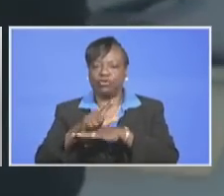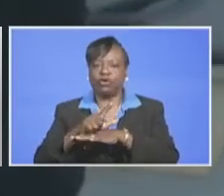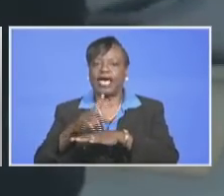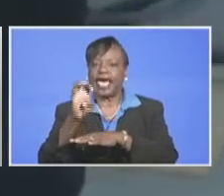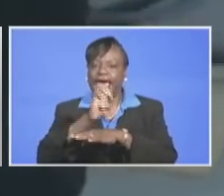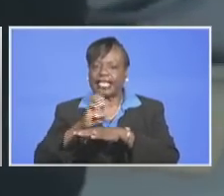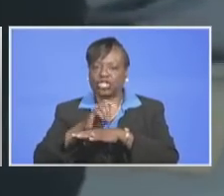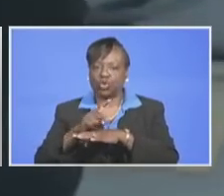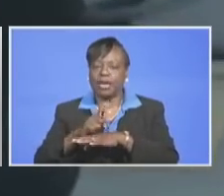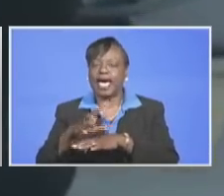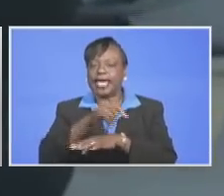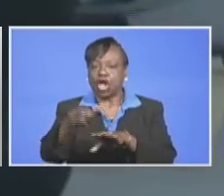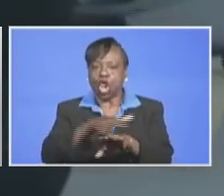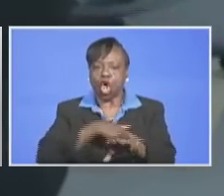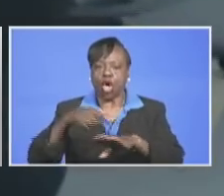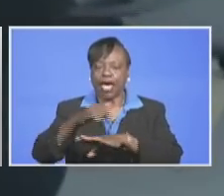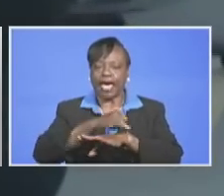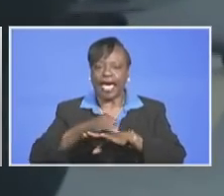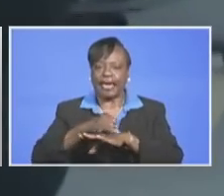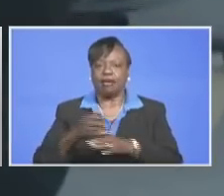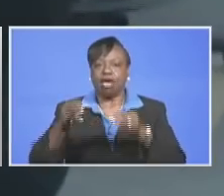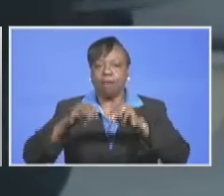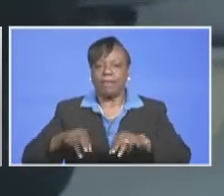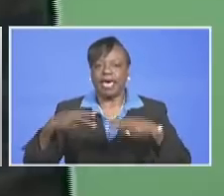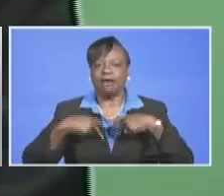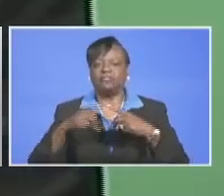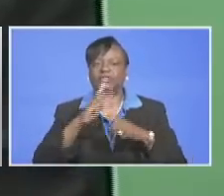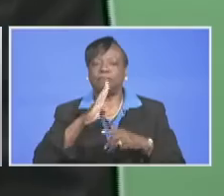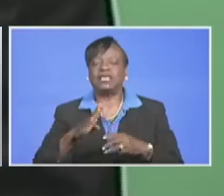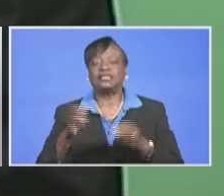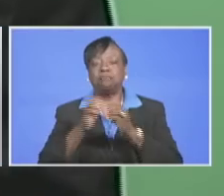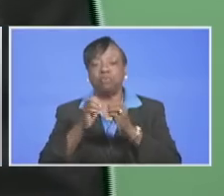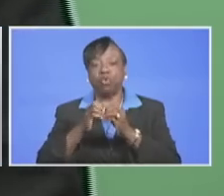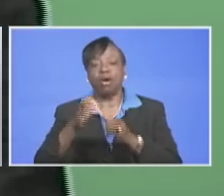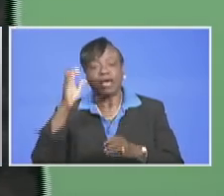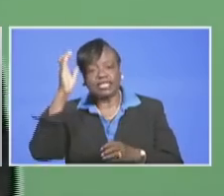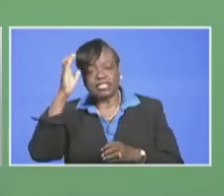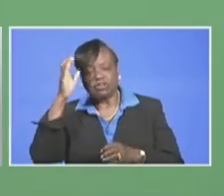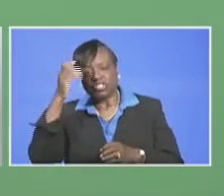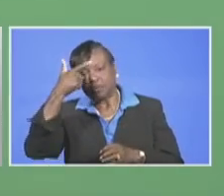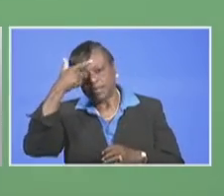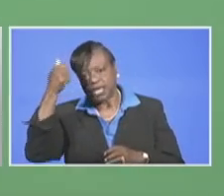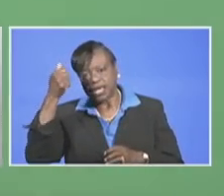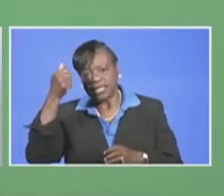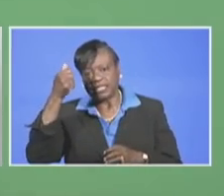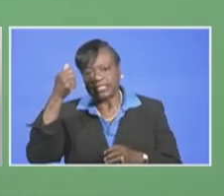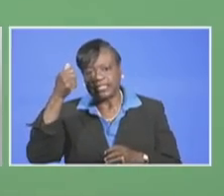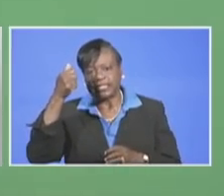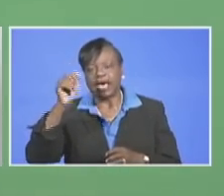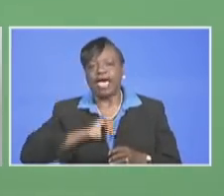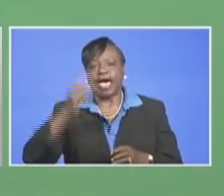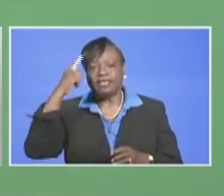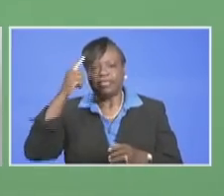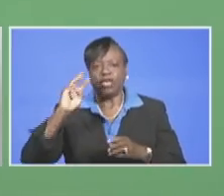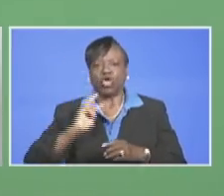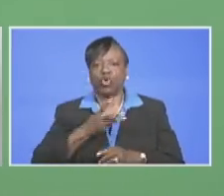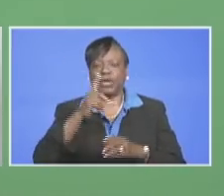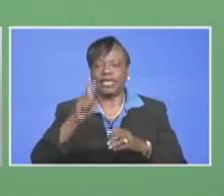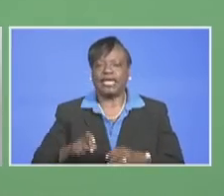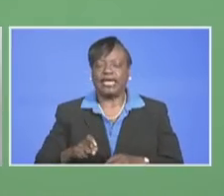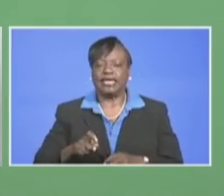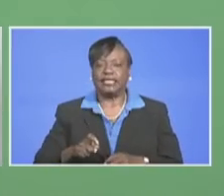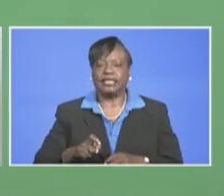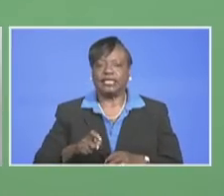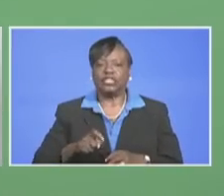Exuma, and Long Island. There may have to be some more consideration, Mr. Speaker, for these, because I think we need to look at establishing